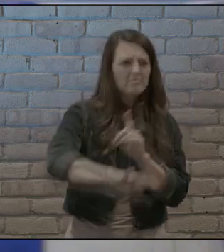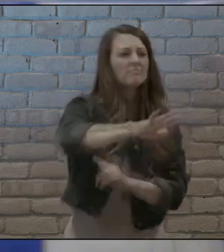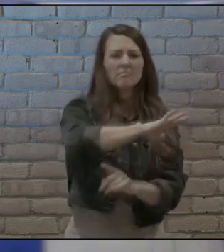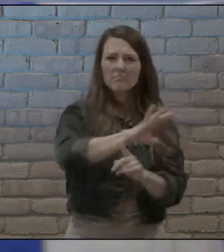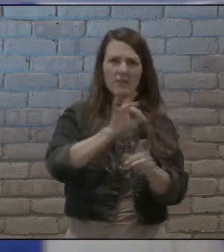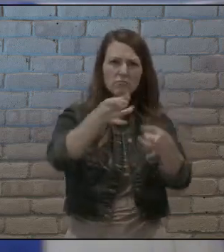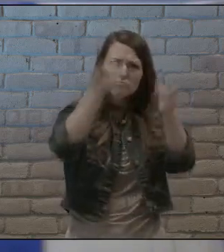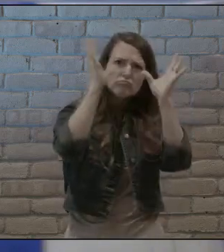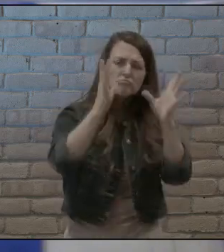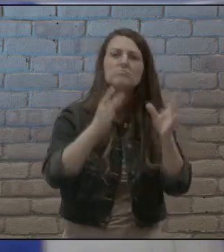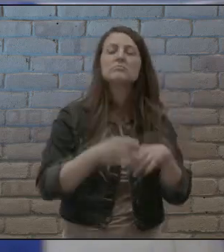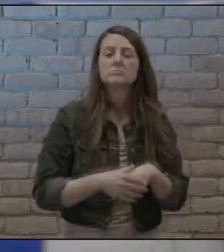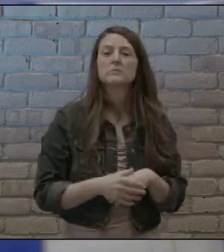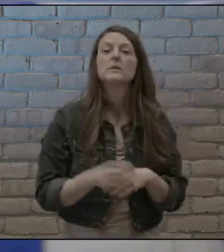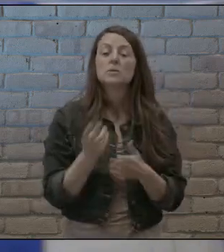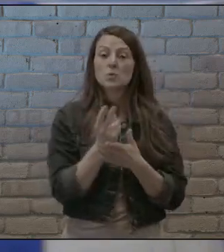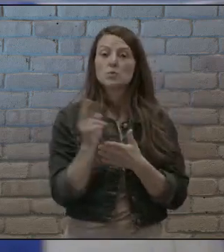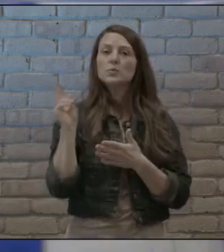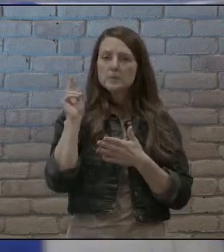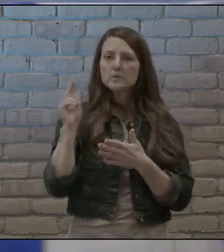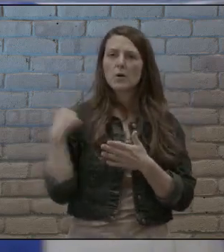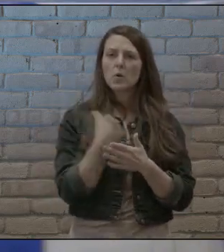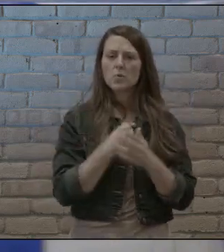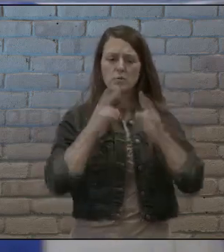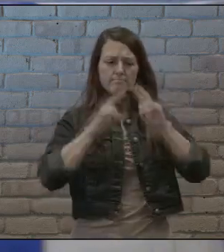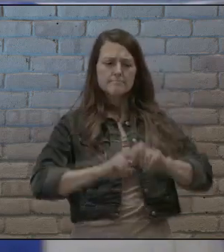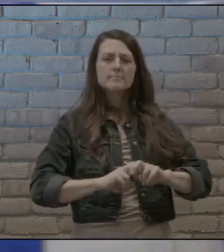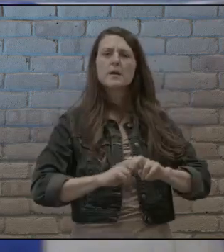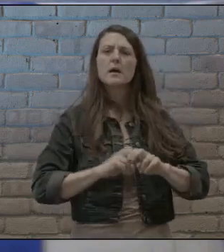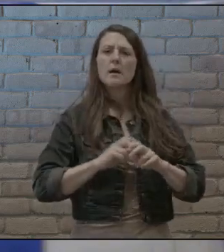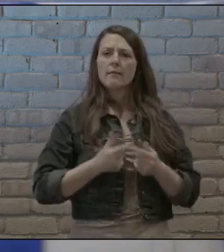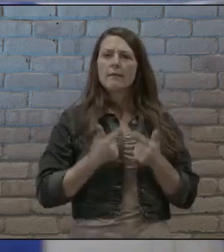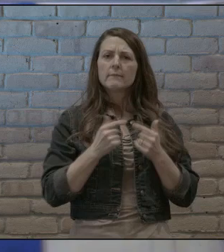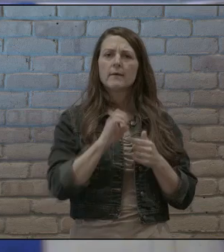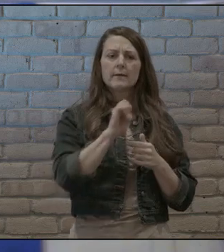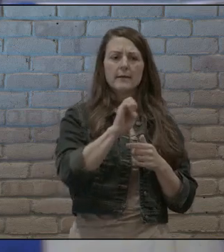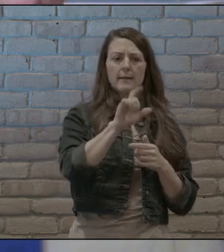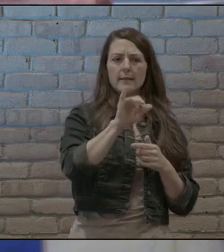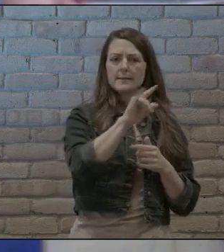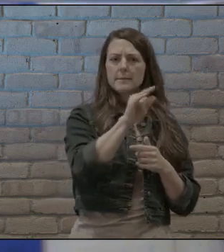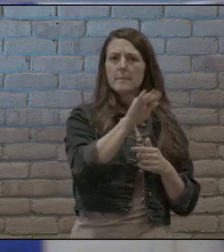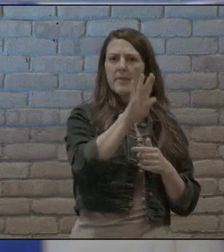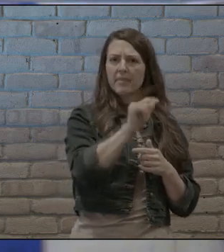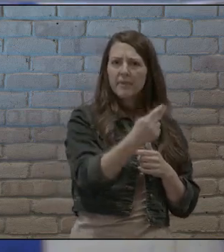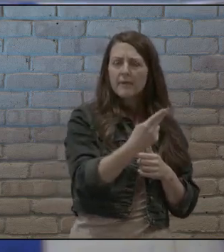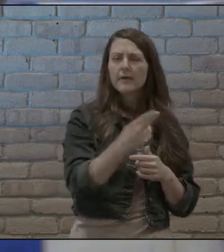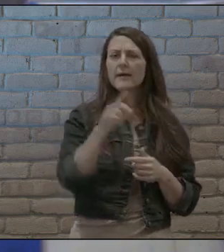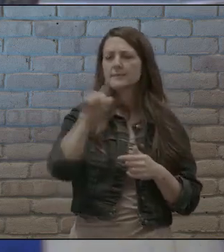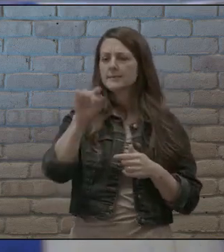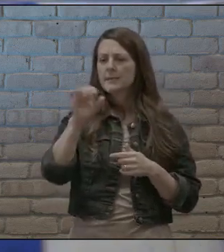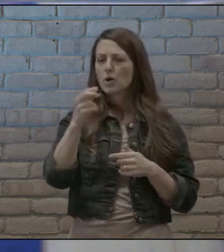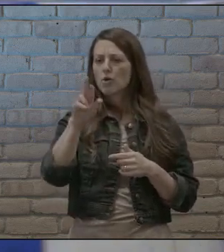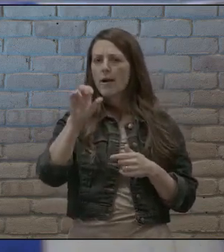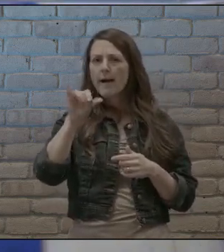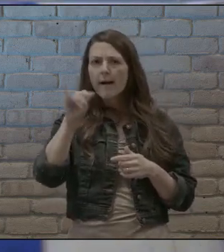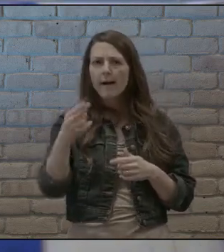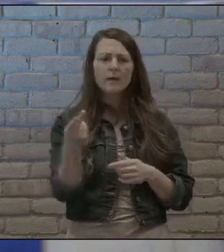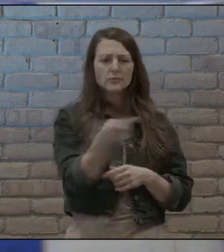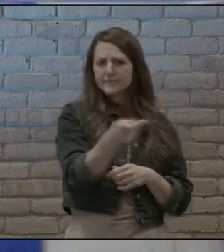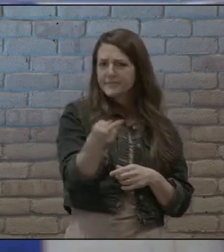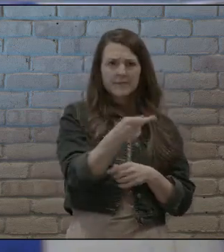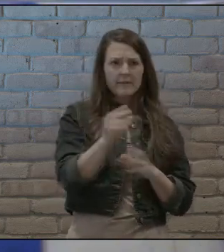ago, we explored the life of Elizabeth and Zechariah and how they had a lifelong crisis of not having a